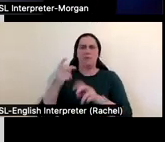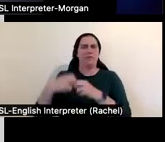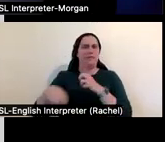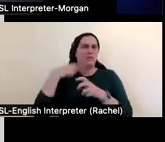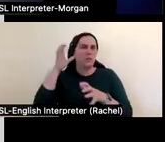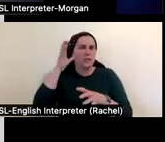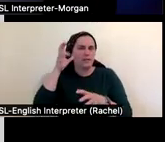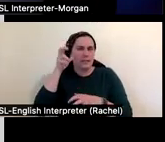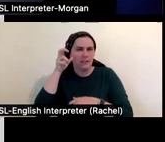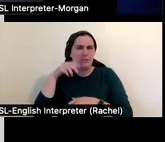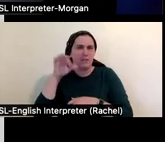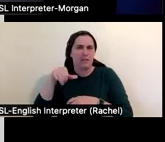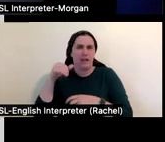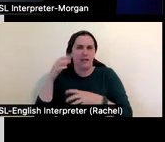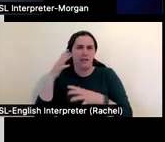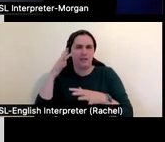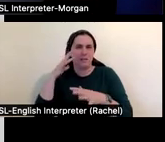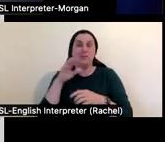you know, without the dots,